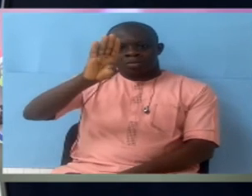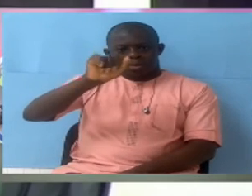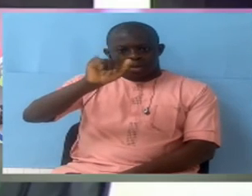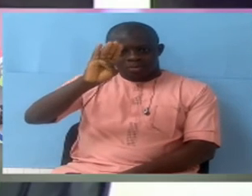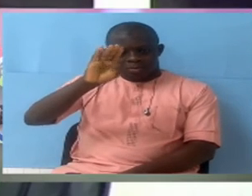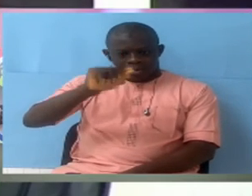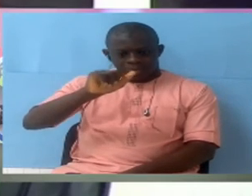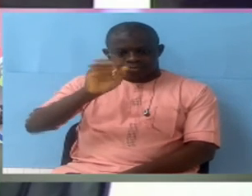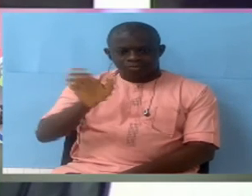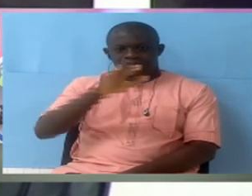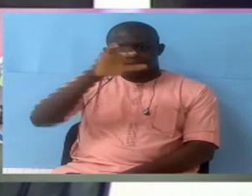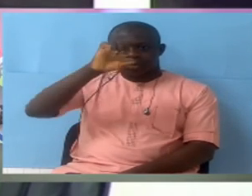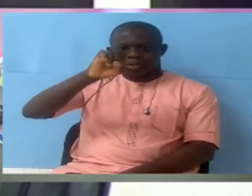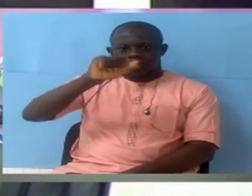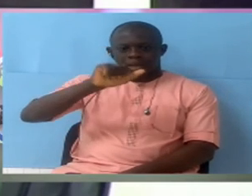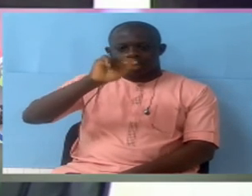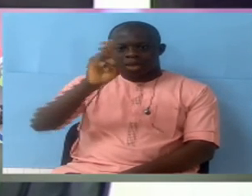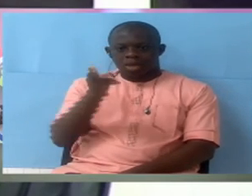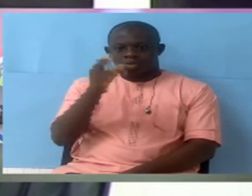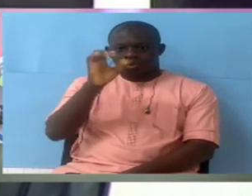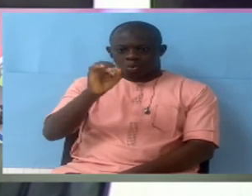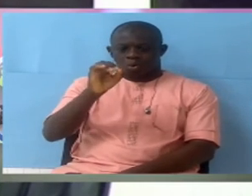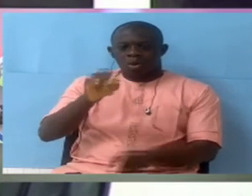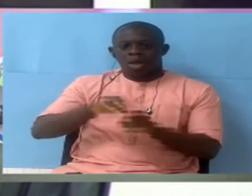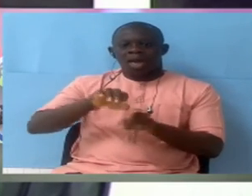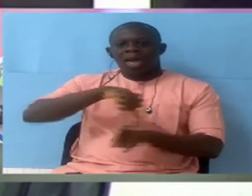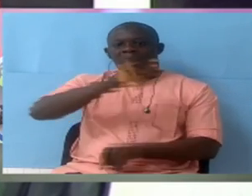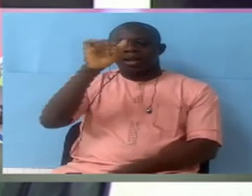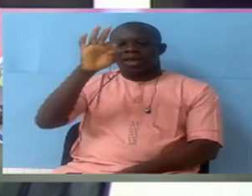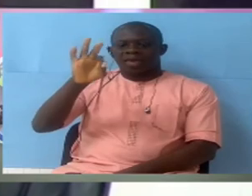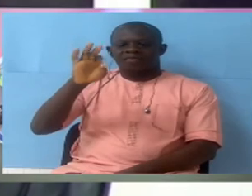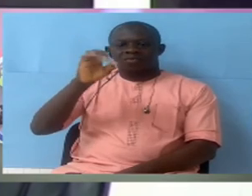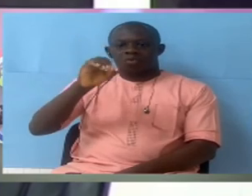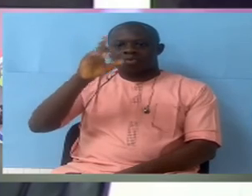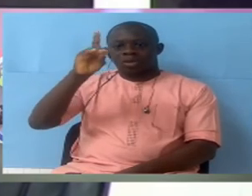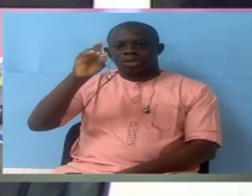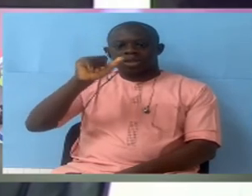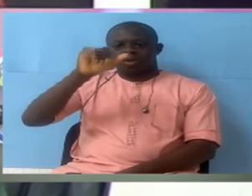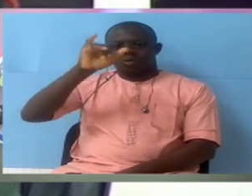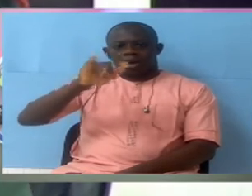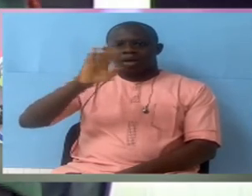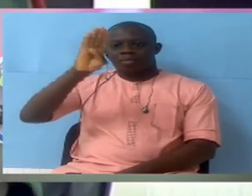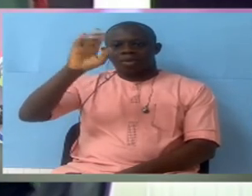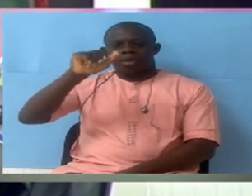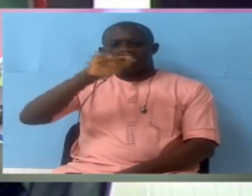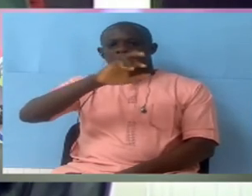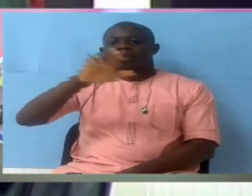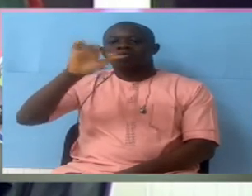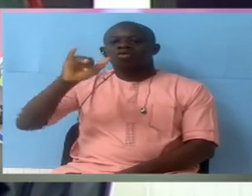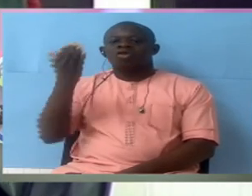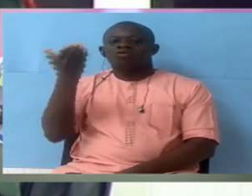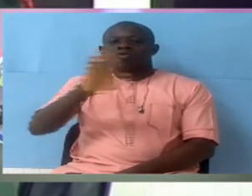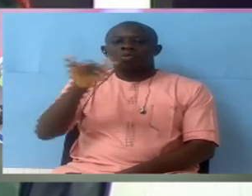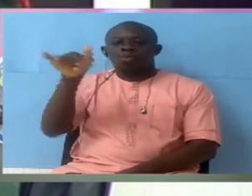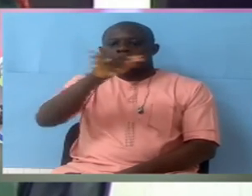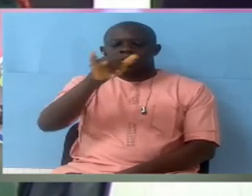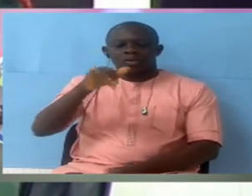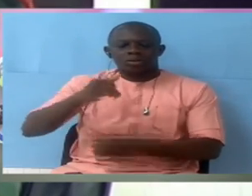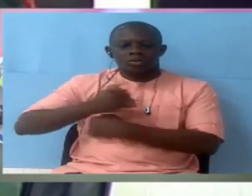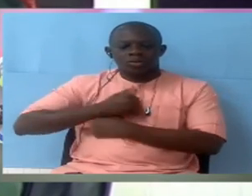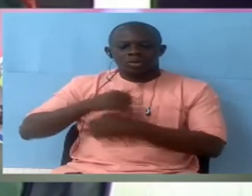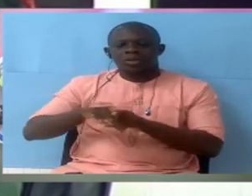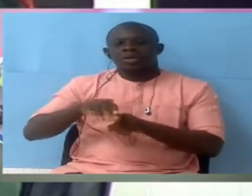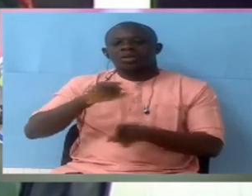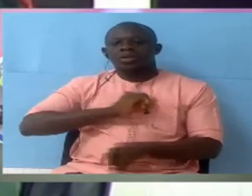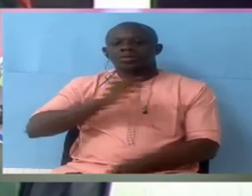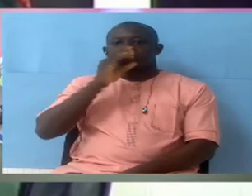to? Chiban Bundi Karangela Baba Saho Fode Bari Boka. Nyom NIA len. But